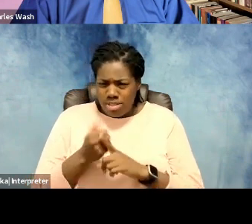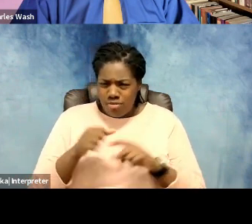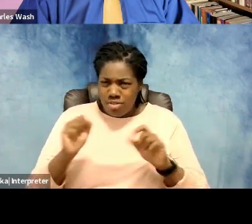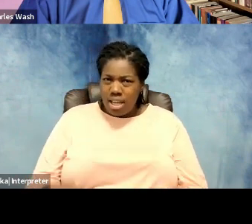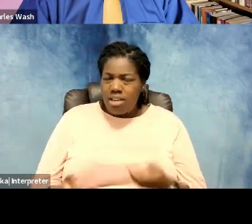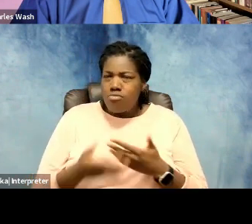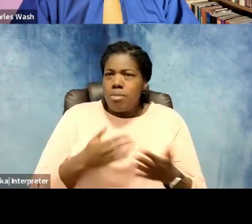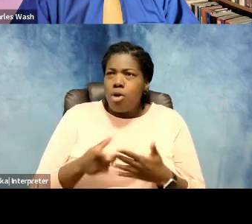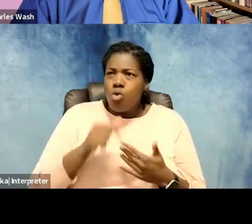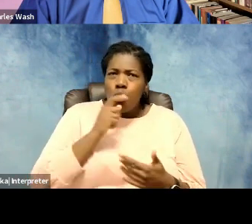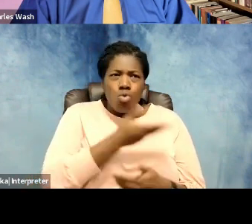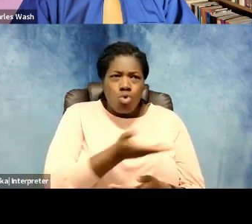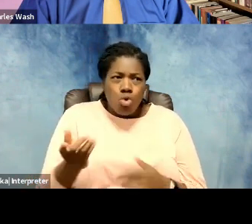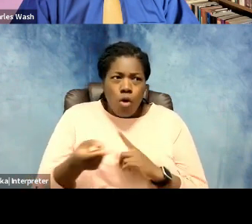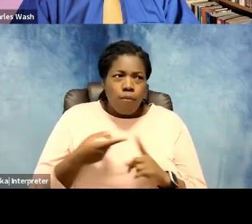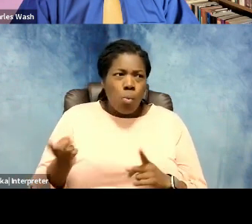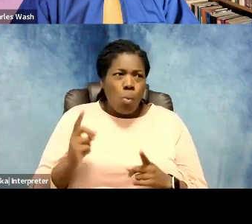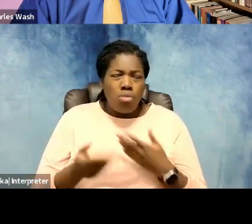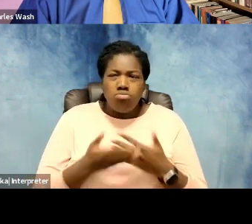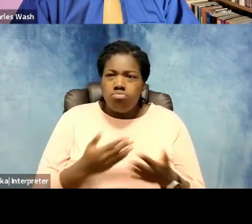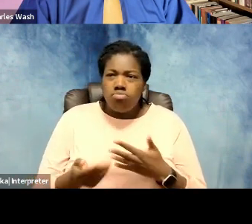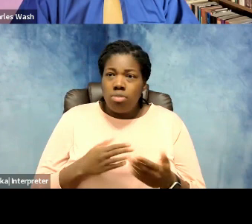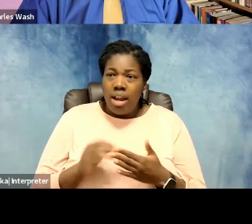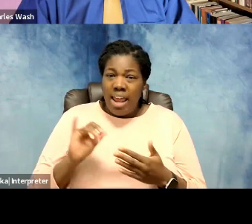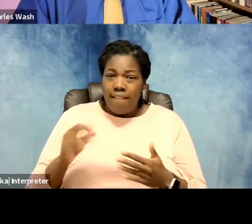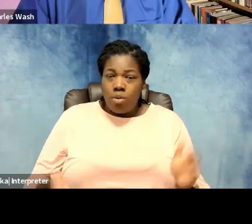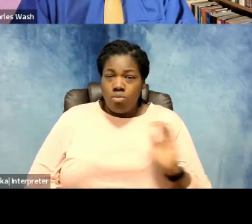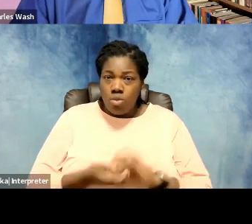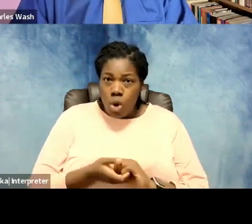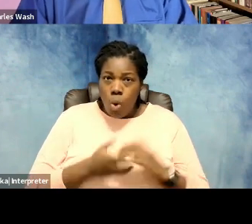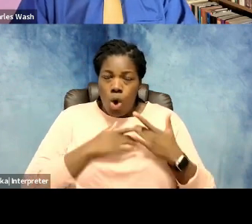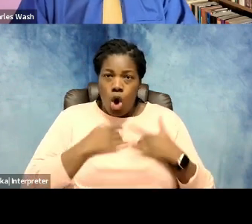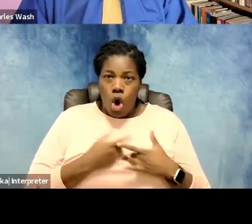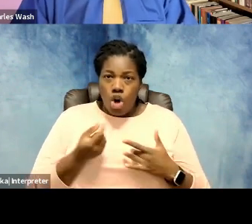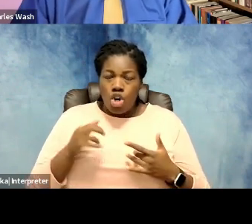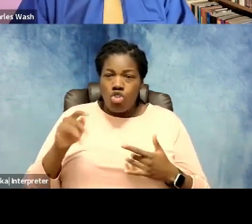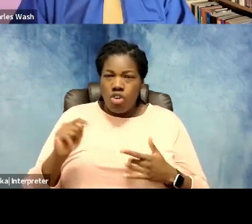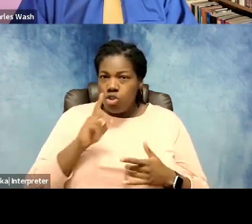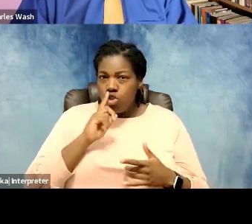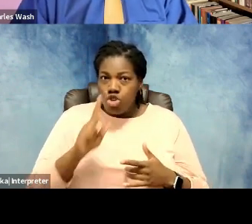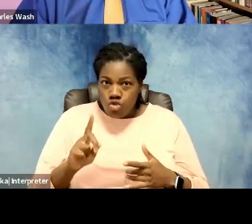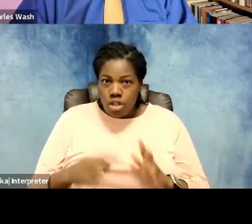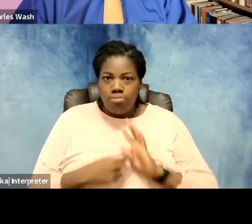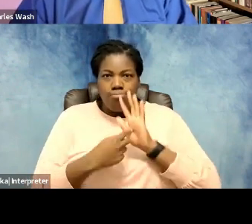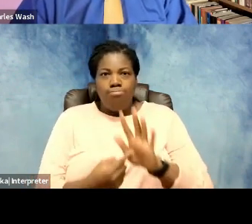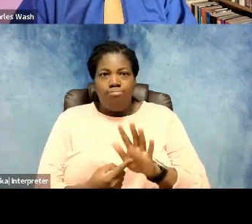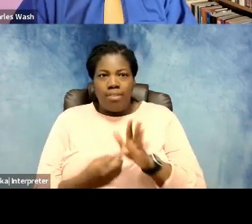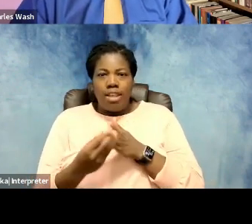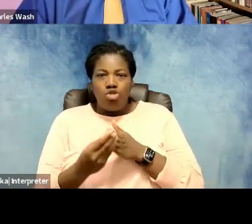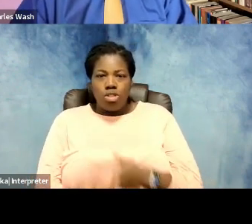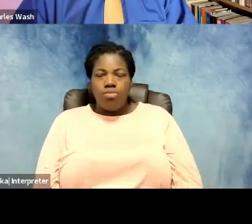Regardless of who you are, where you're from. And if you combine this idea of heart and grit, you can really manifest that